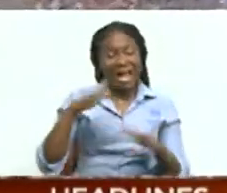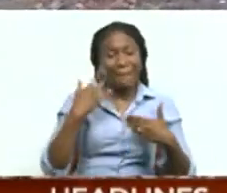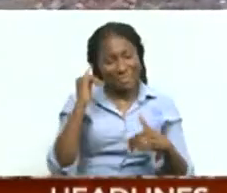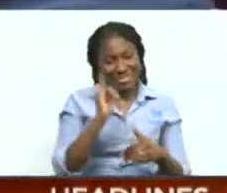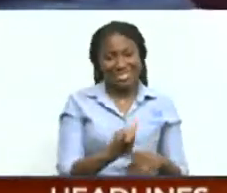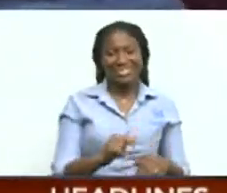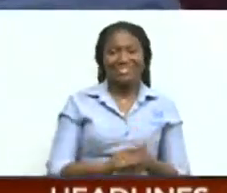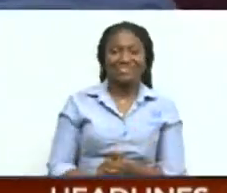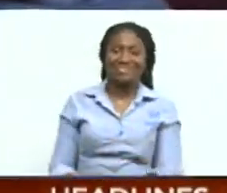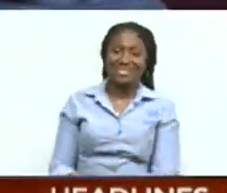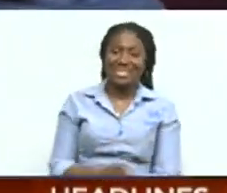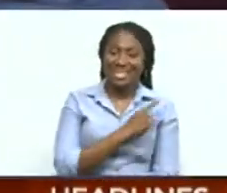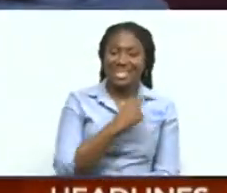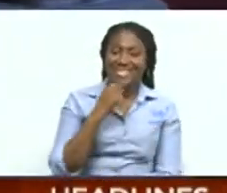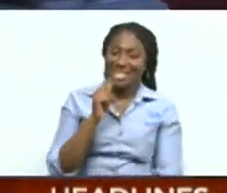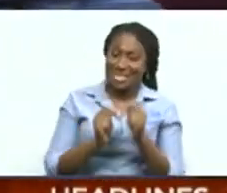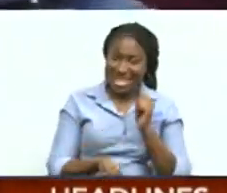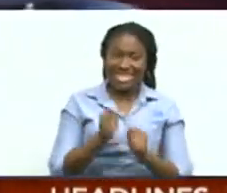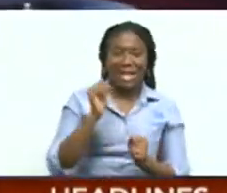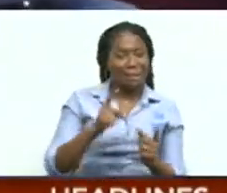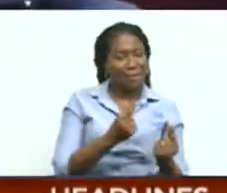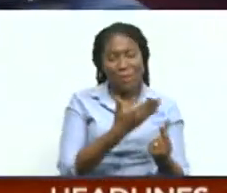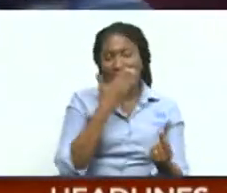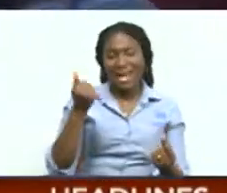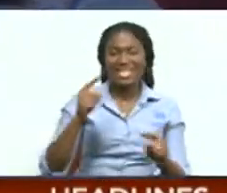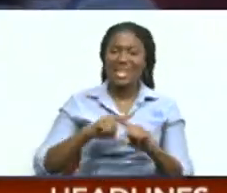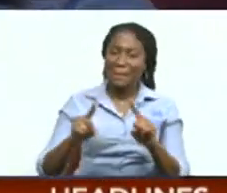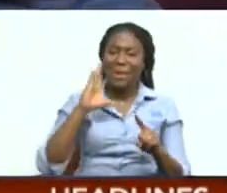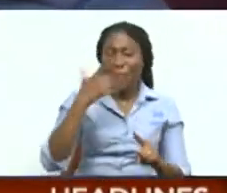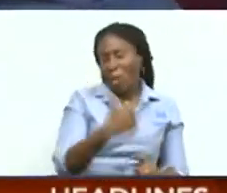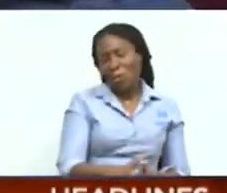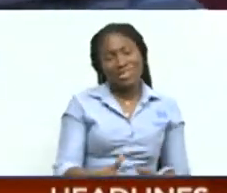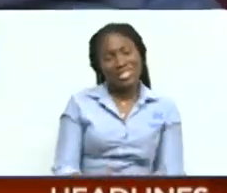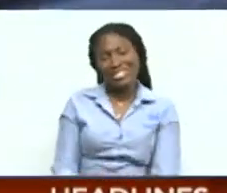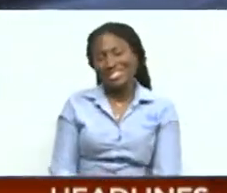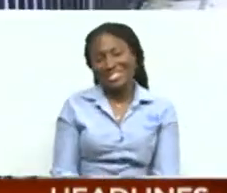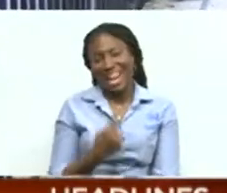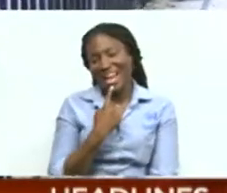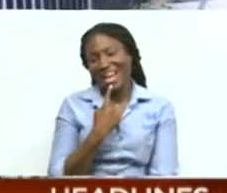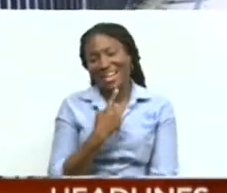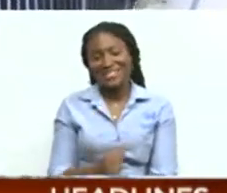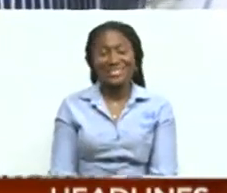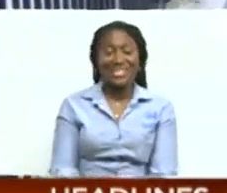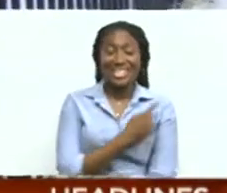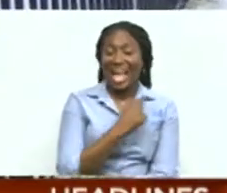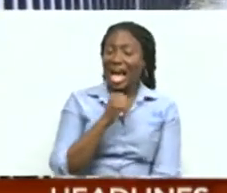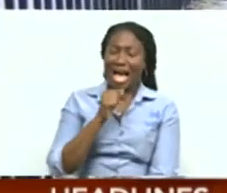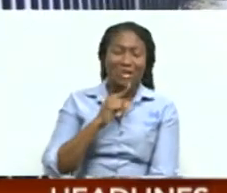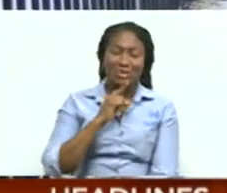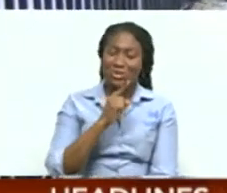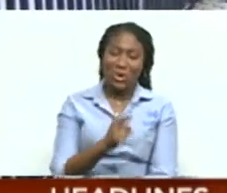know. Trinidad Tobago, do all the best, but all the winner lost. I ain't too